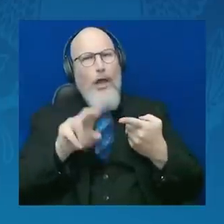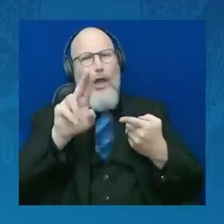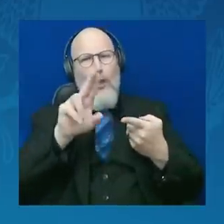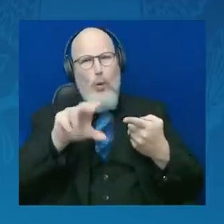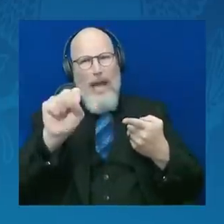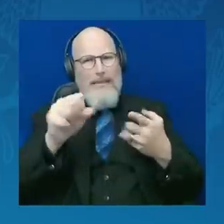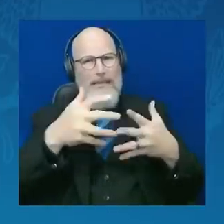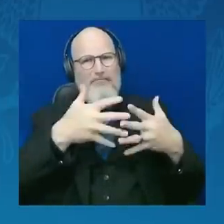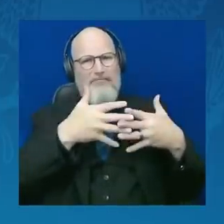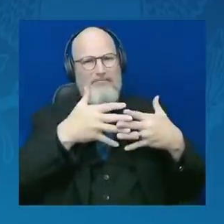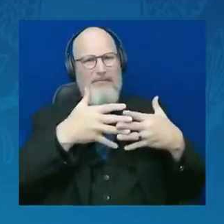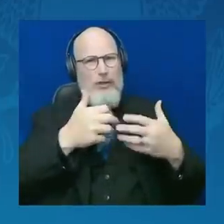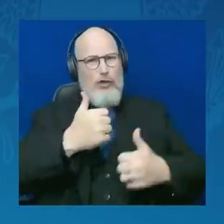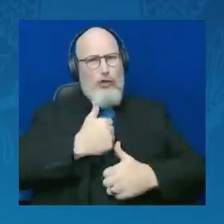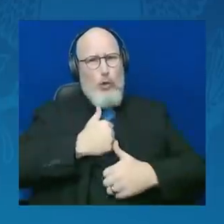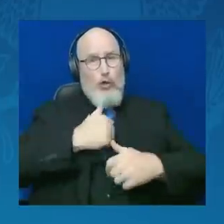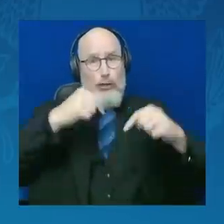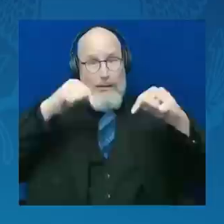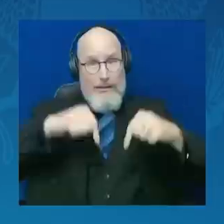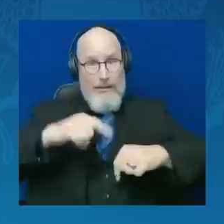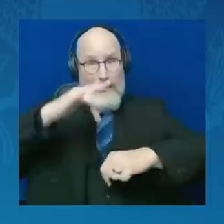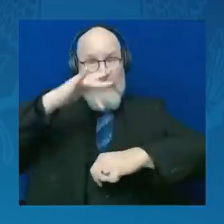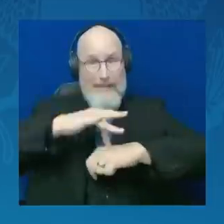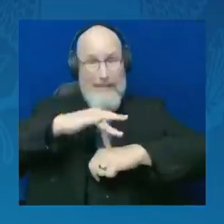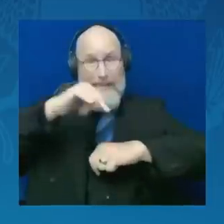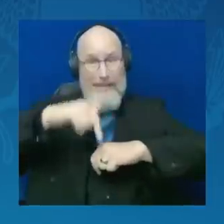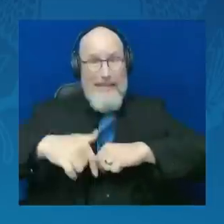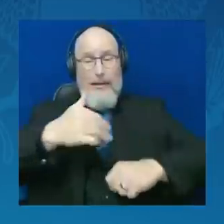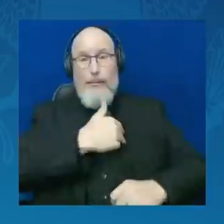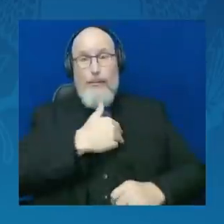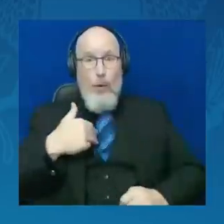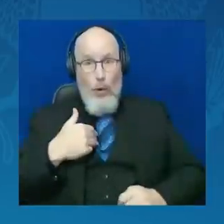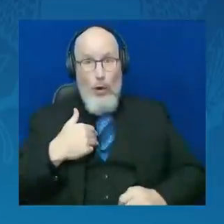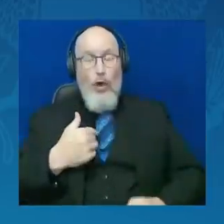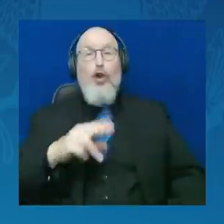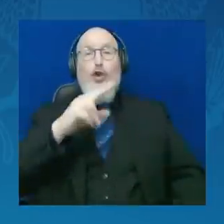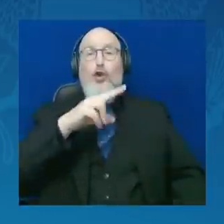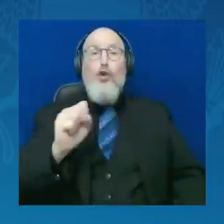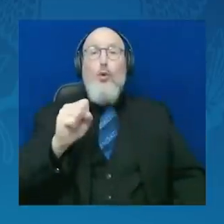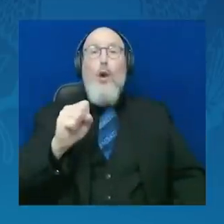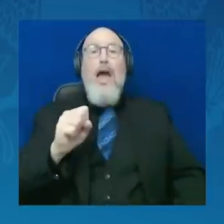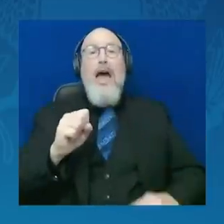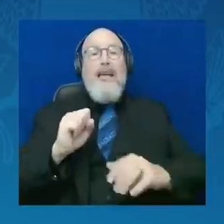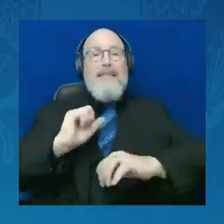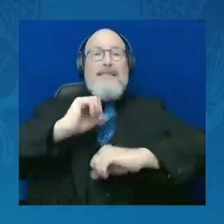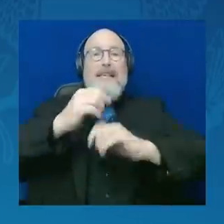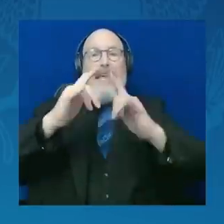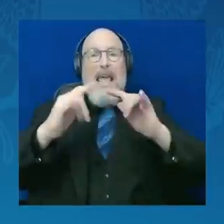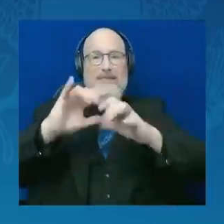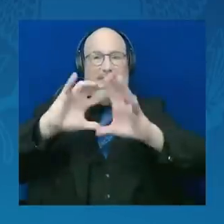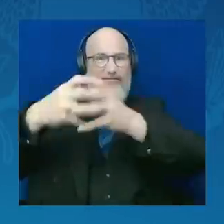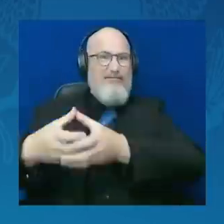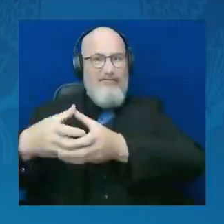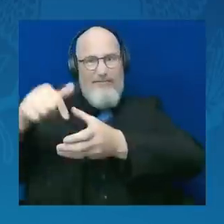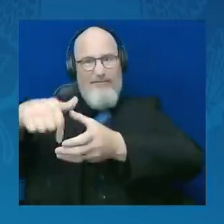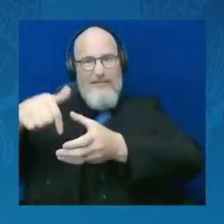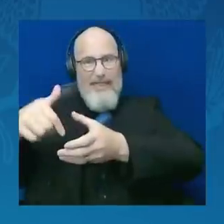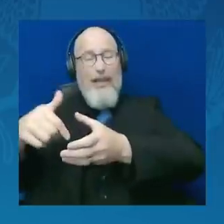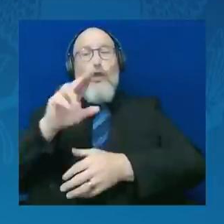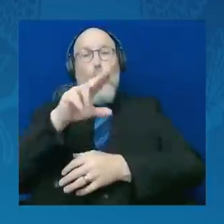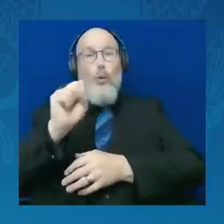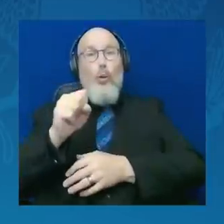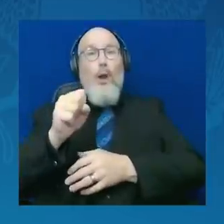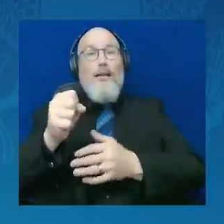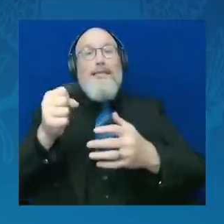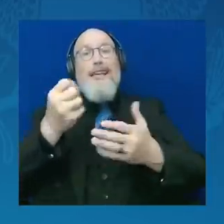our soil, when U.S. military installations are on our soil, when U.S. military equipment is put in our soil, then the